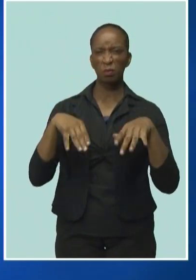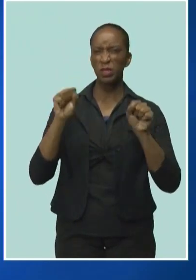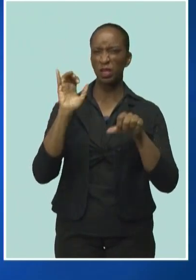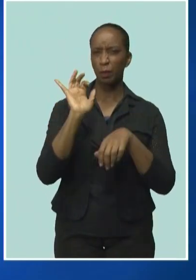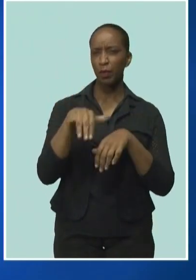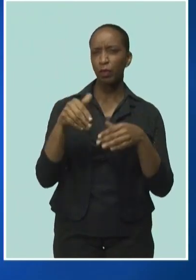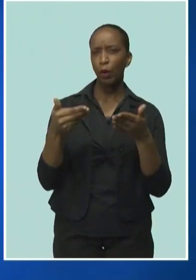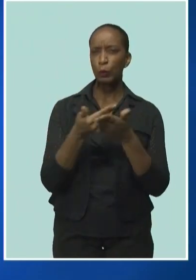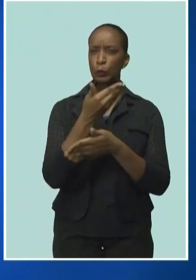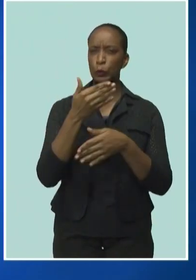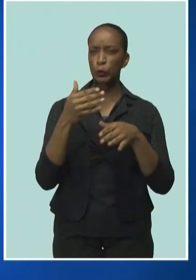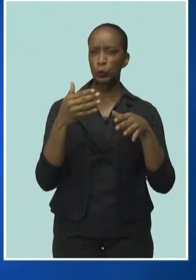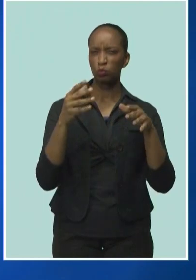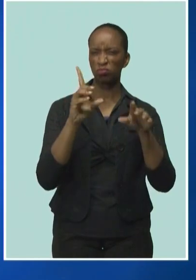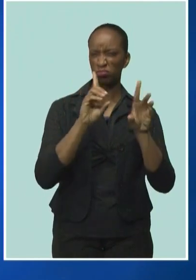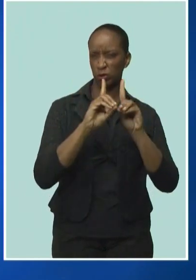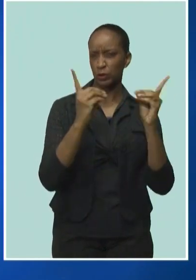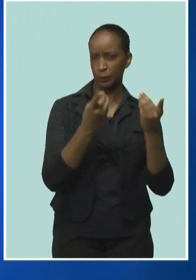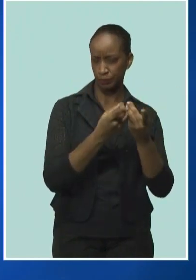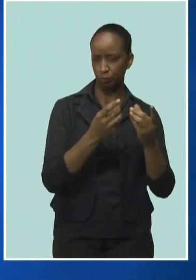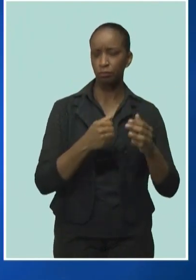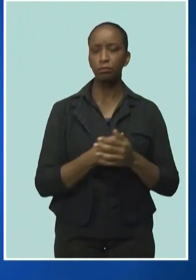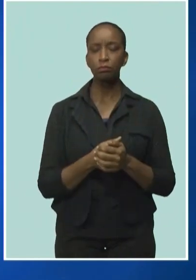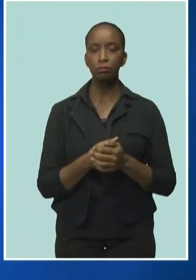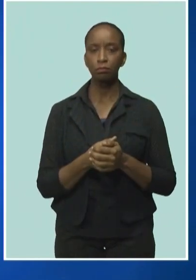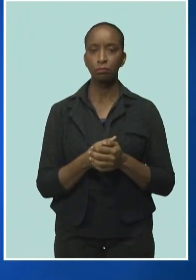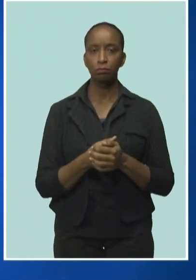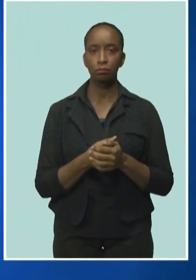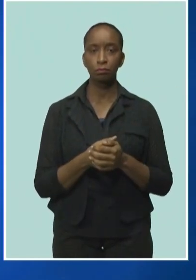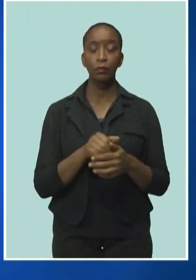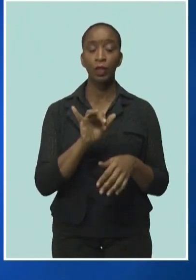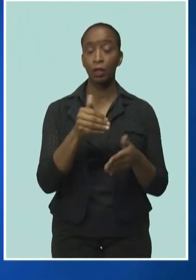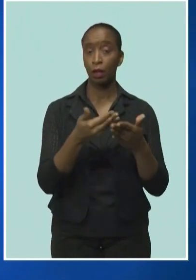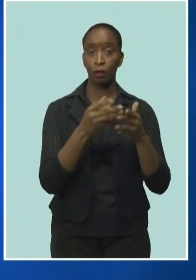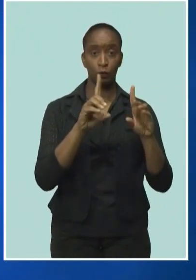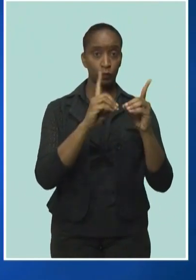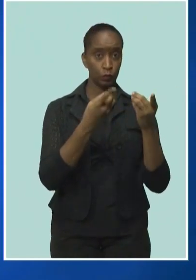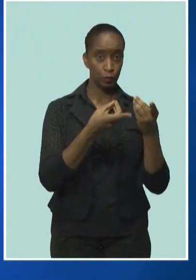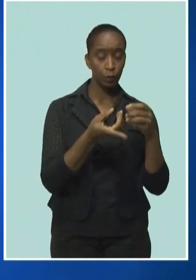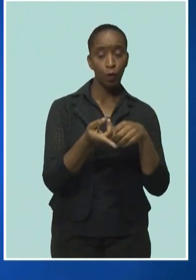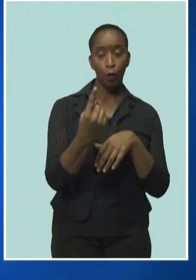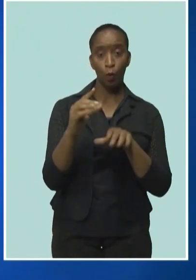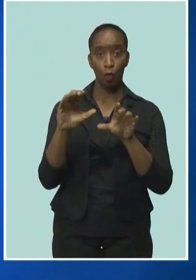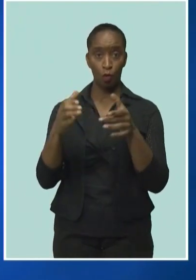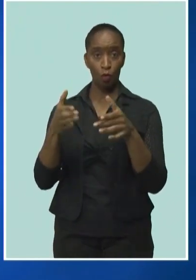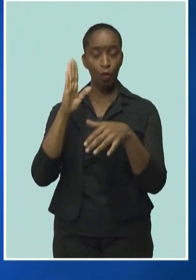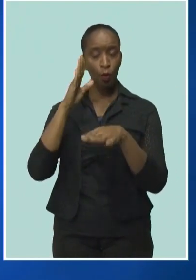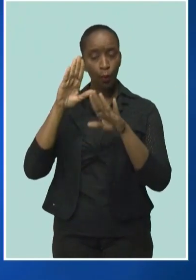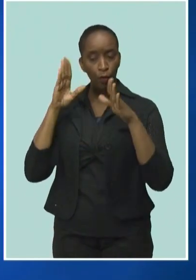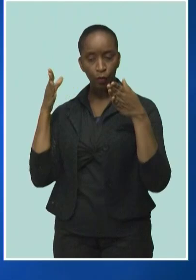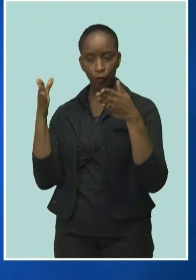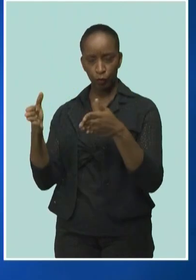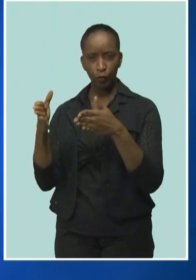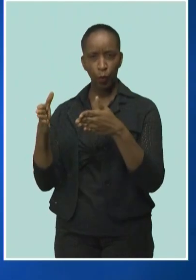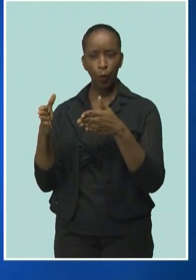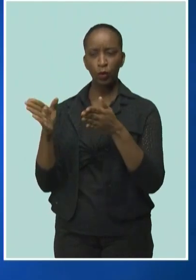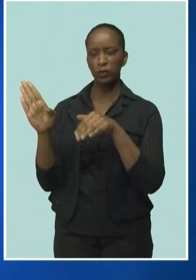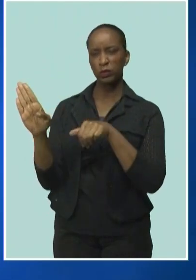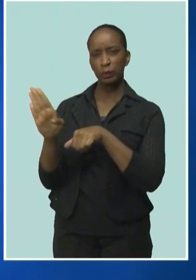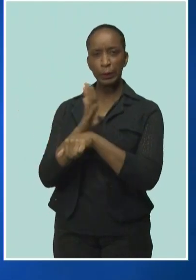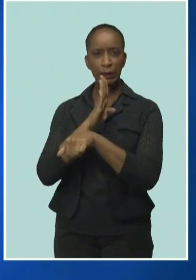Registry, with a separate division as well focused purely on business facilitation in Barbados. Mr.